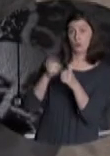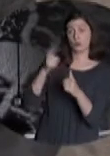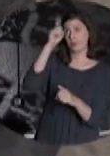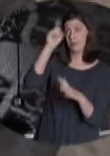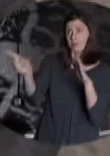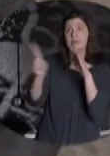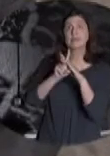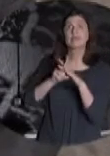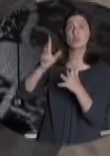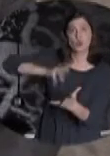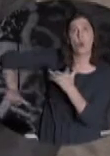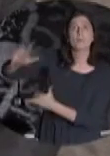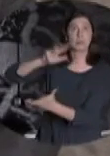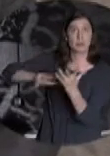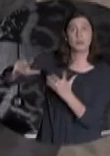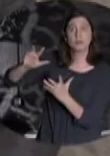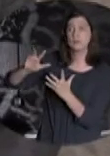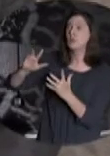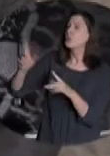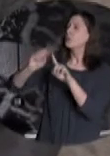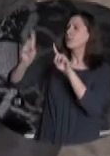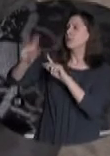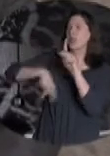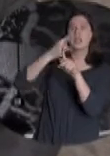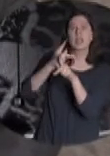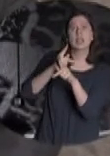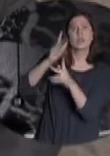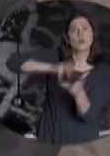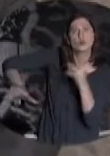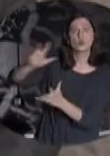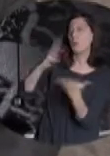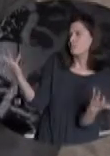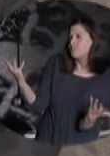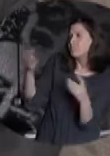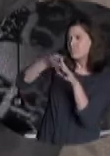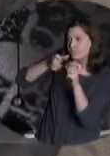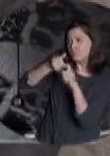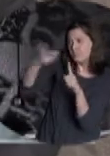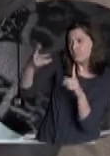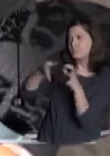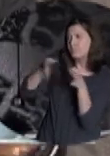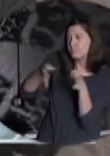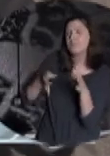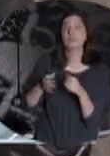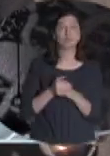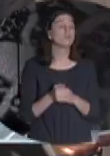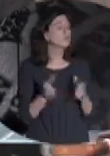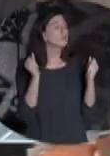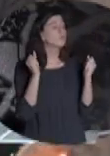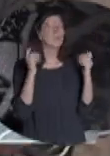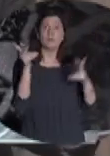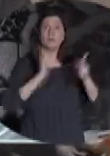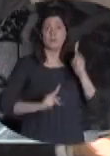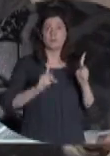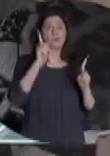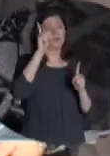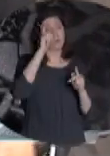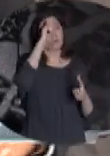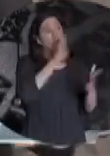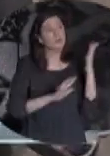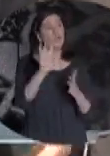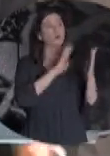of is storms. Yeah. So what are the different kinds of storms? Break that down for us. Sure. So a lot of people sometimes are confused between